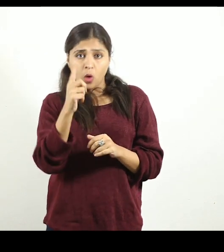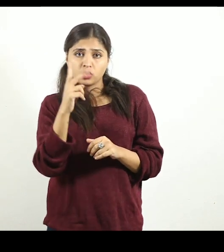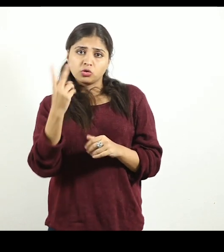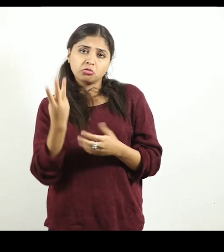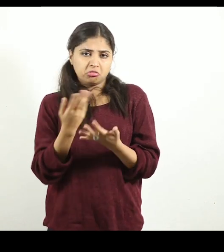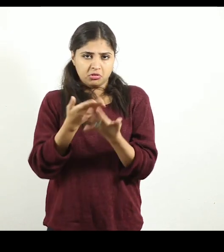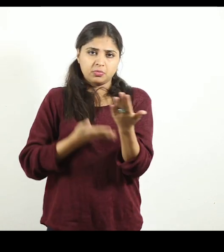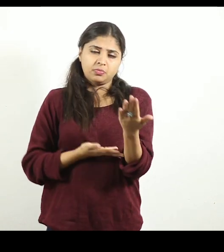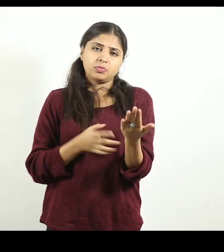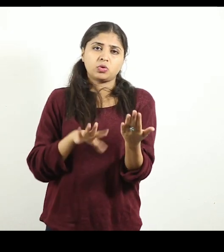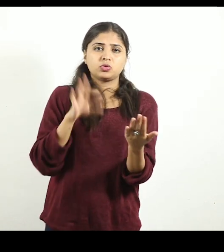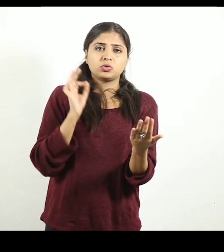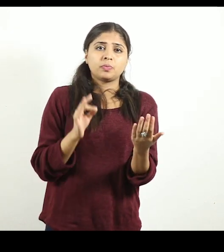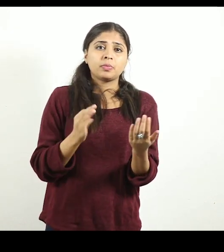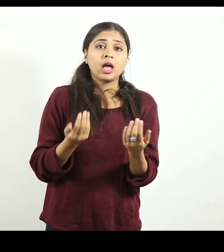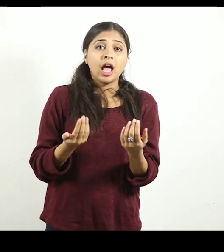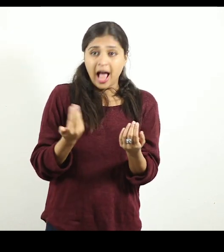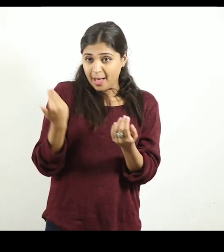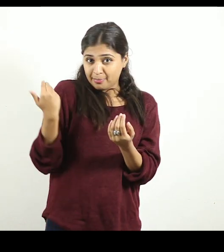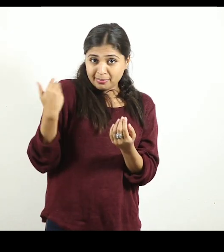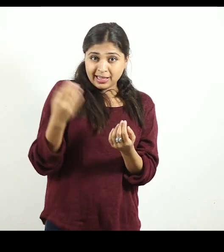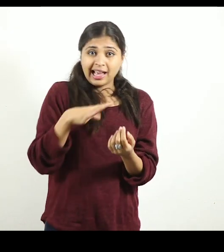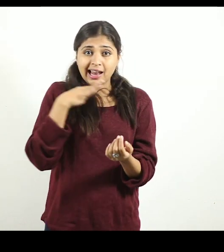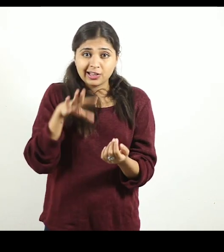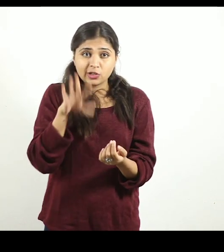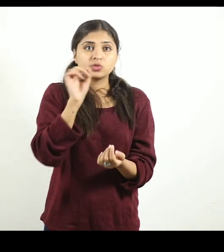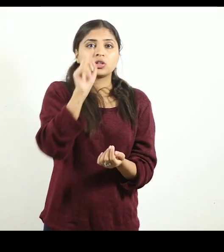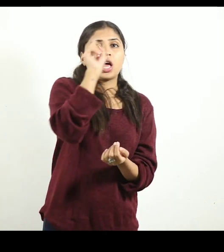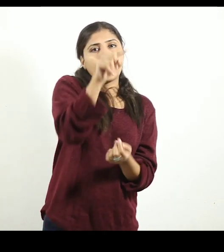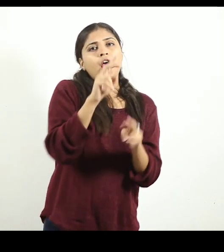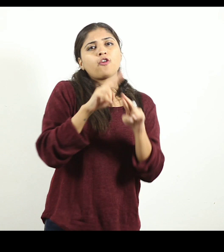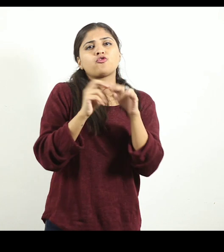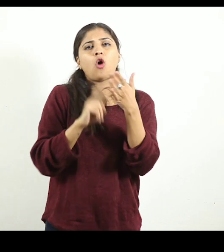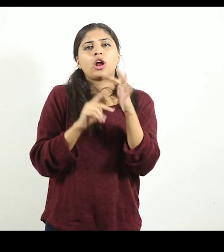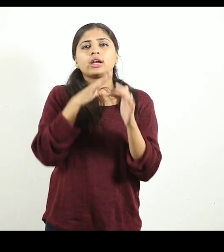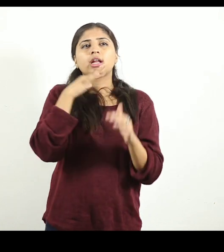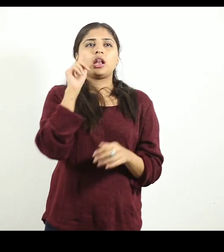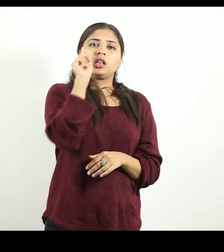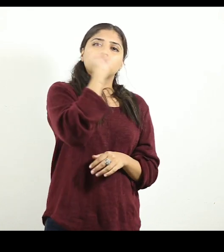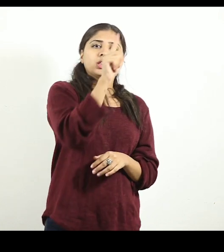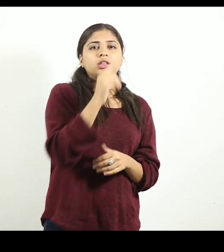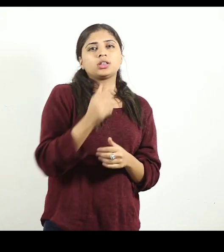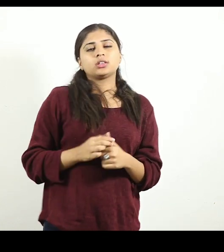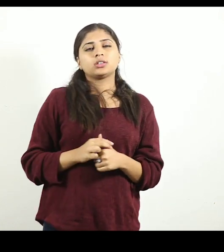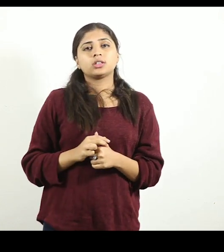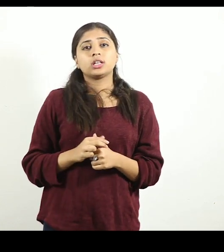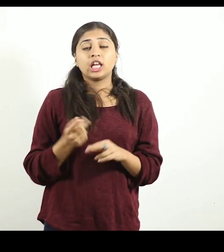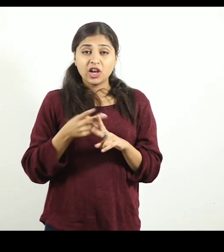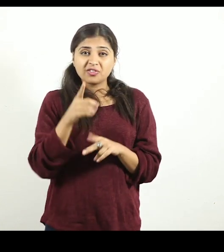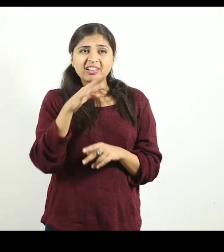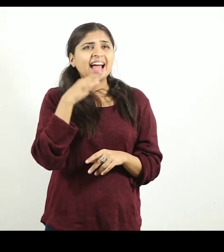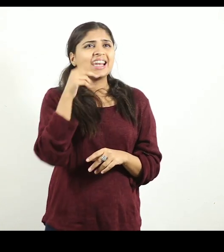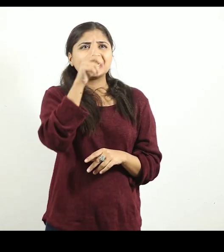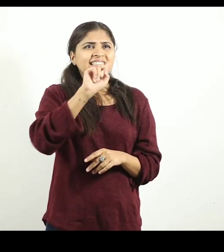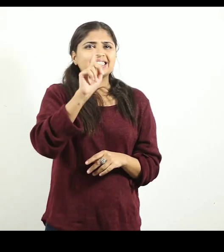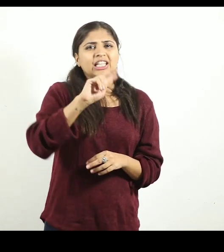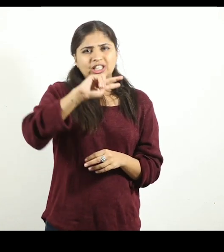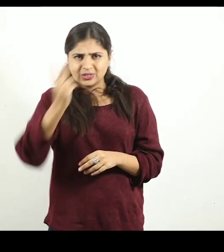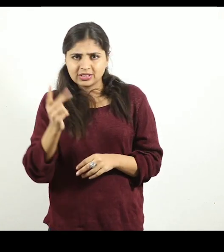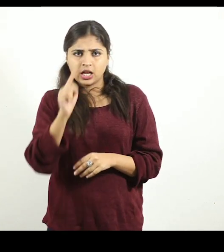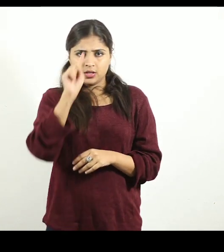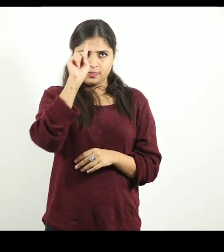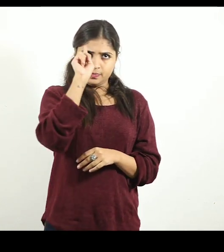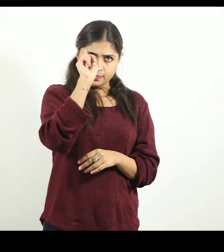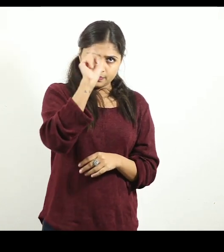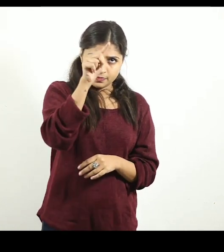selected text color, click Font Color. To change the text color, click the arrow next to the font color and then under Theme Colors